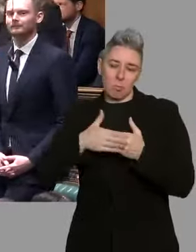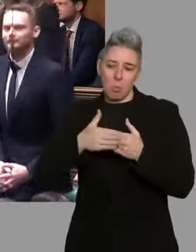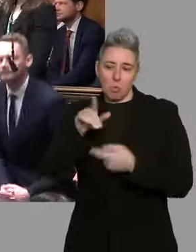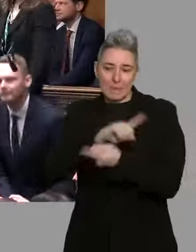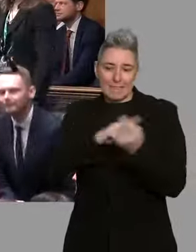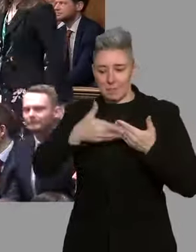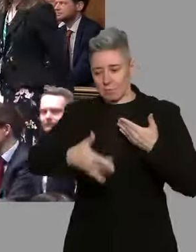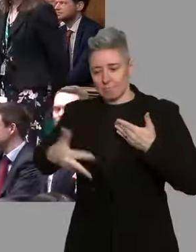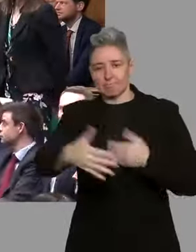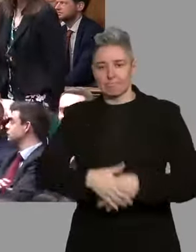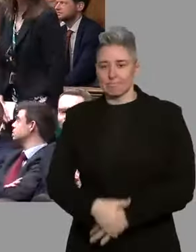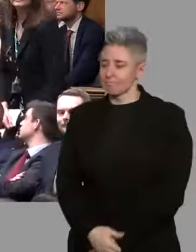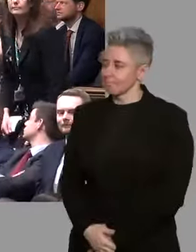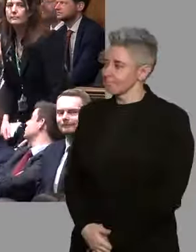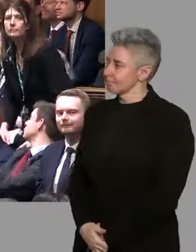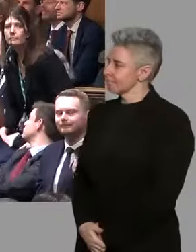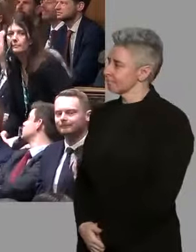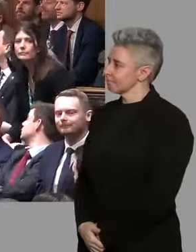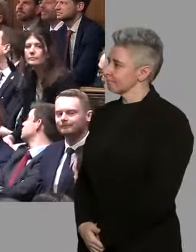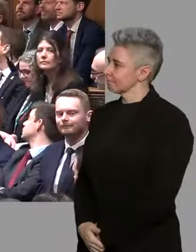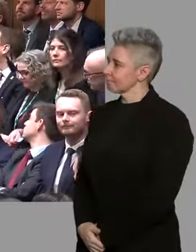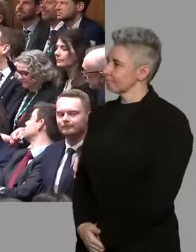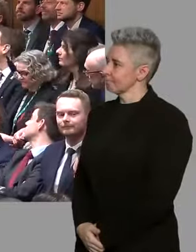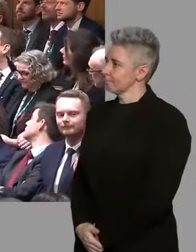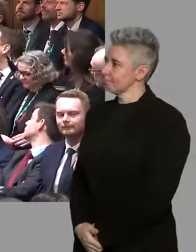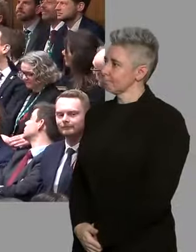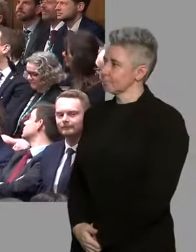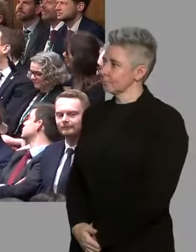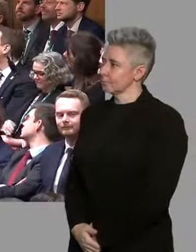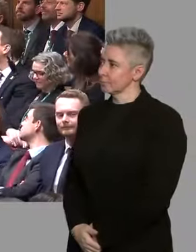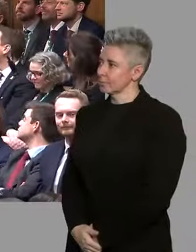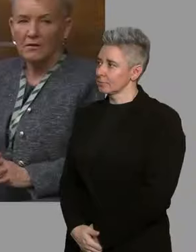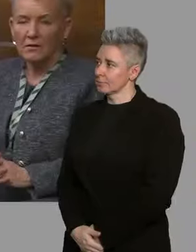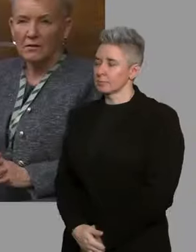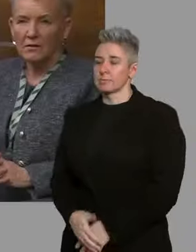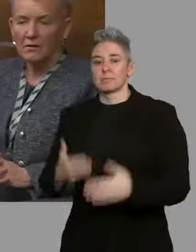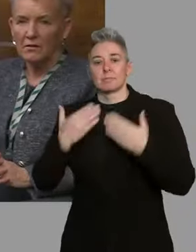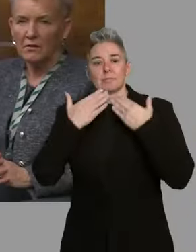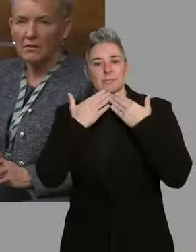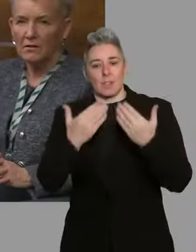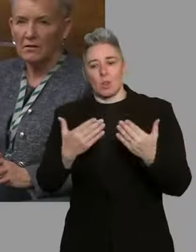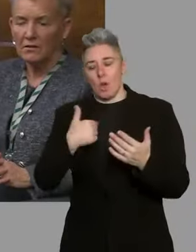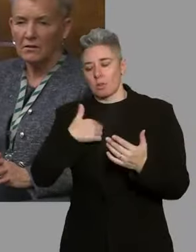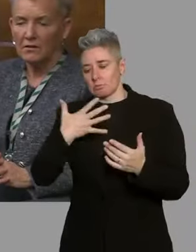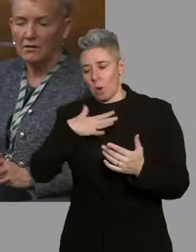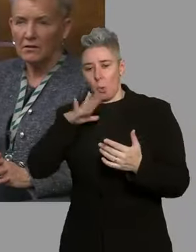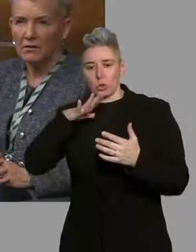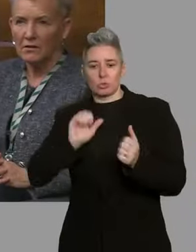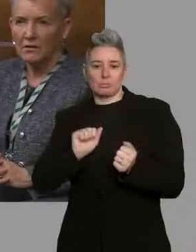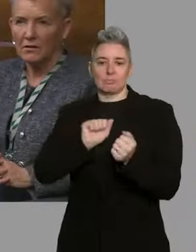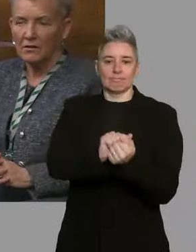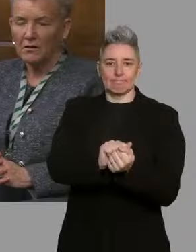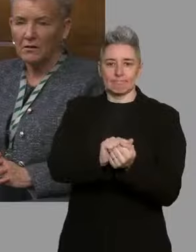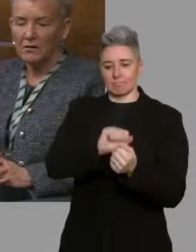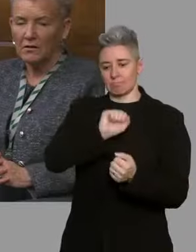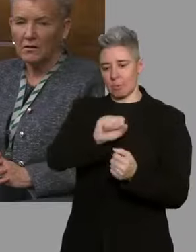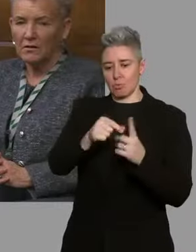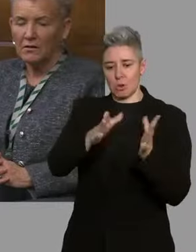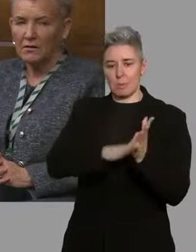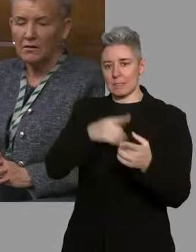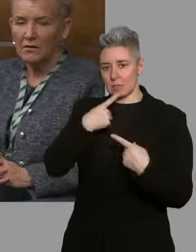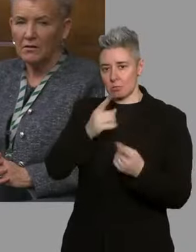Thank you, Mr. Speaker, and may I associate myself with the Prime Minister's remarks. In 2021, Kerry and